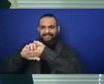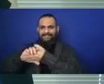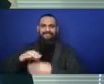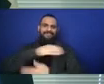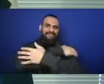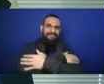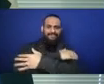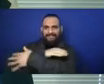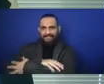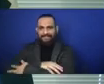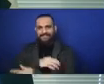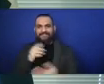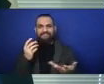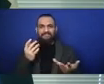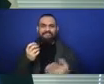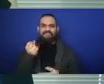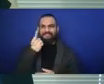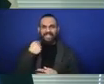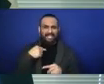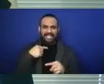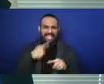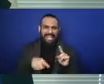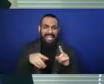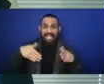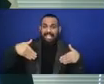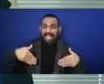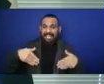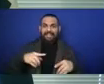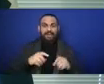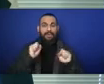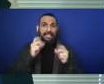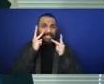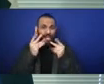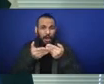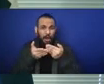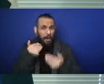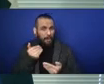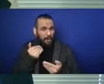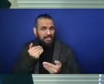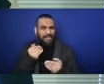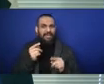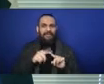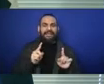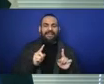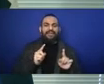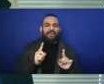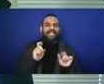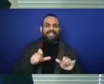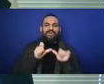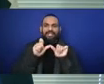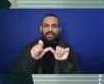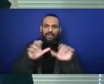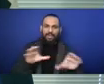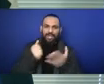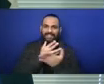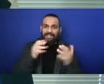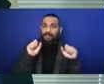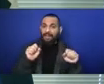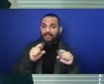another, but we're not quite there yet. We can see the light at the end of the tunnel, but we've got to continue to do everything possible for as long as we